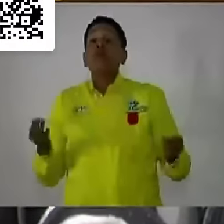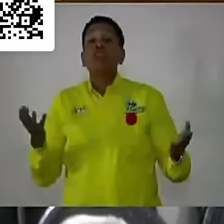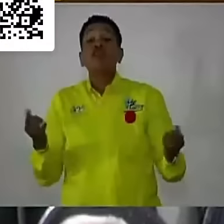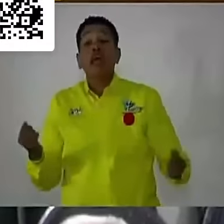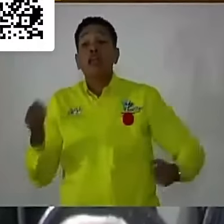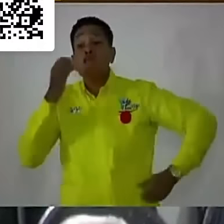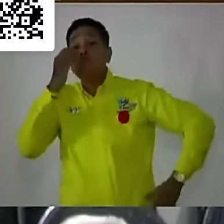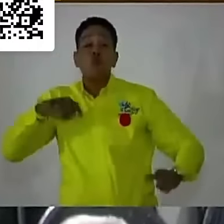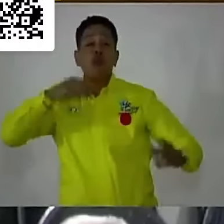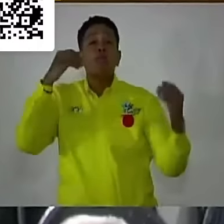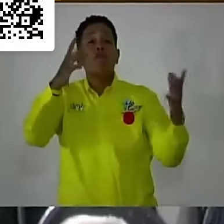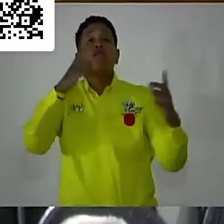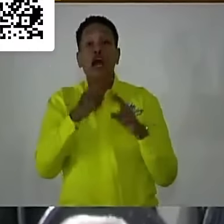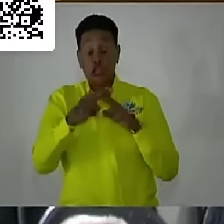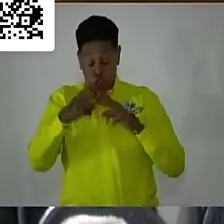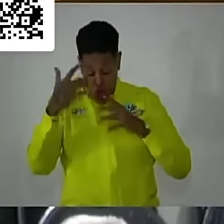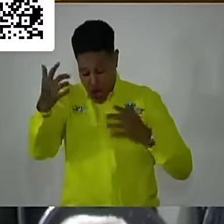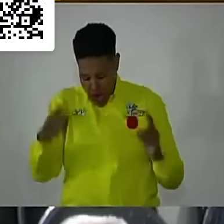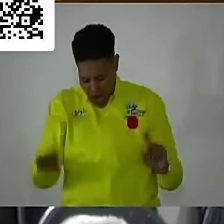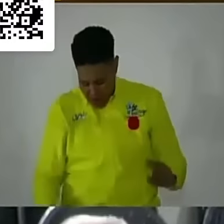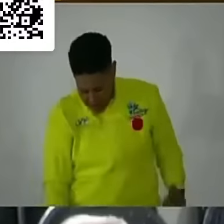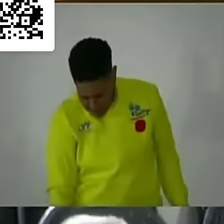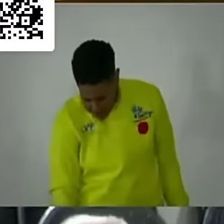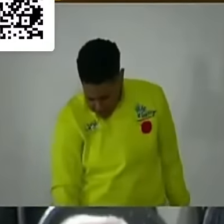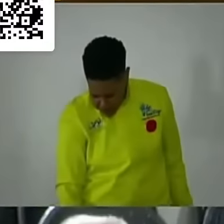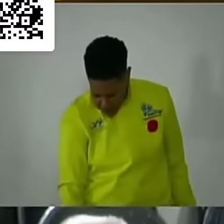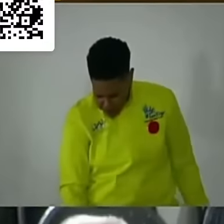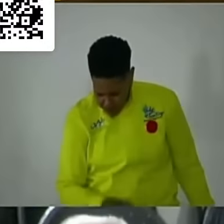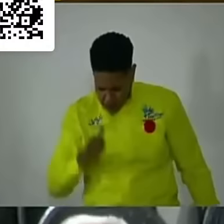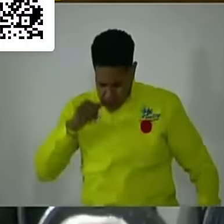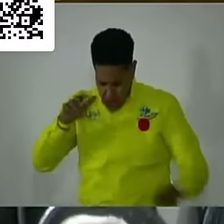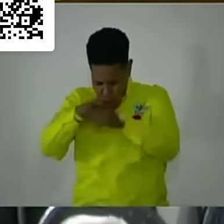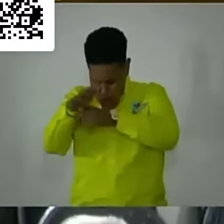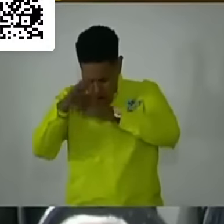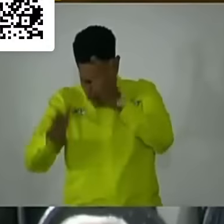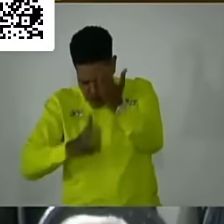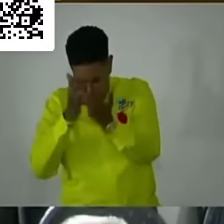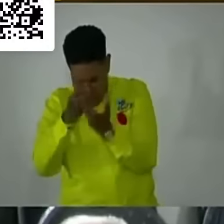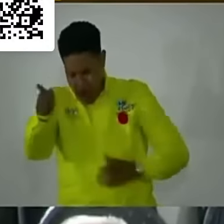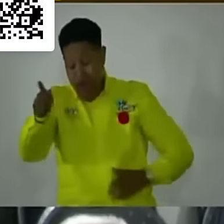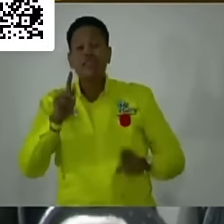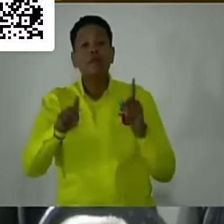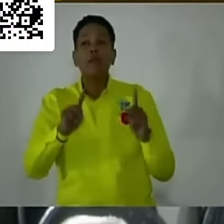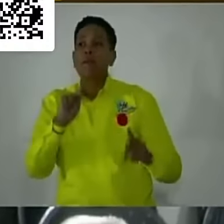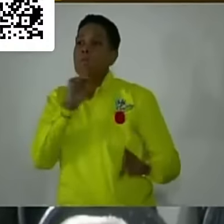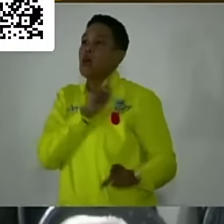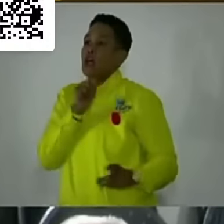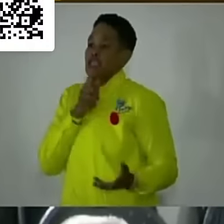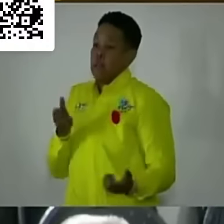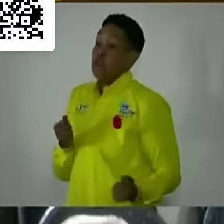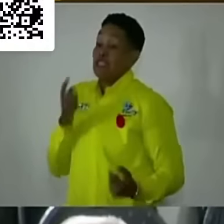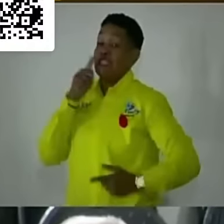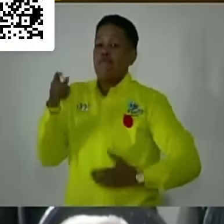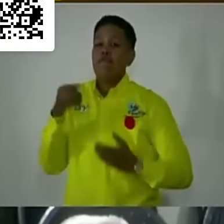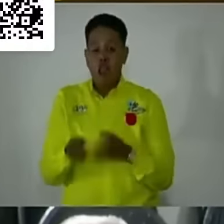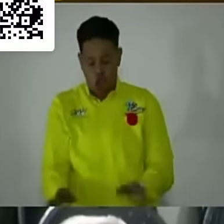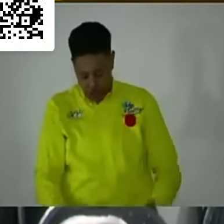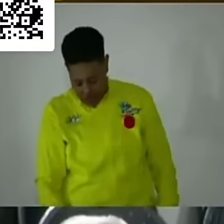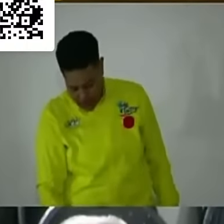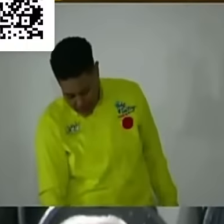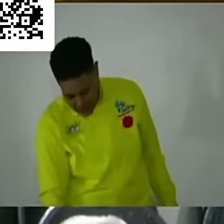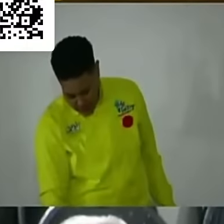we provide in the short term, is not enough to compensate for a person's personal possession that they have lost.